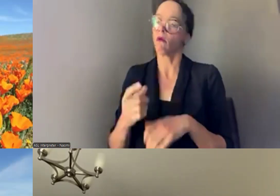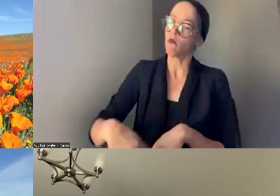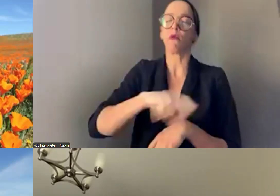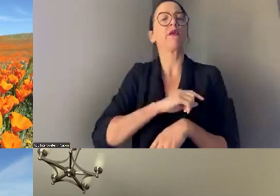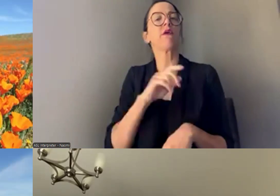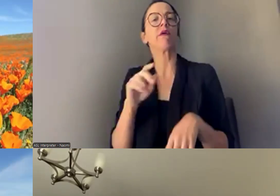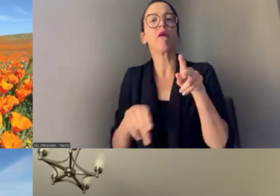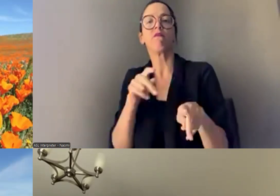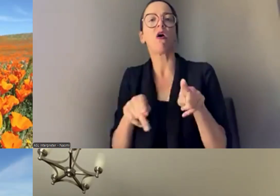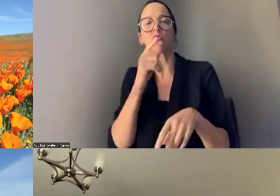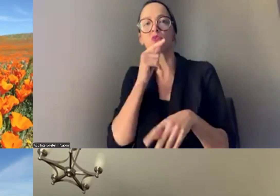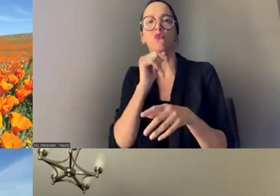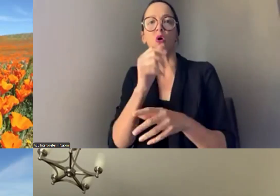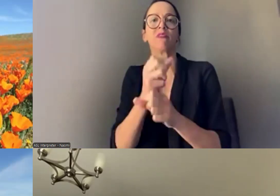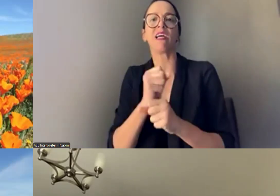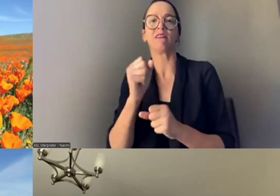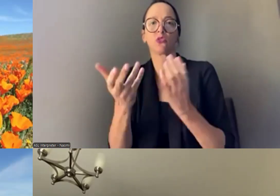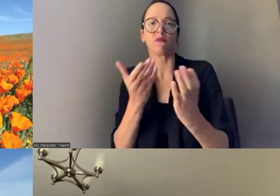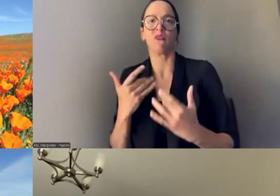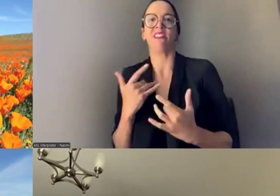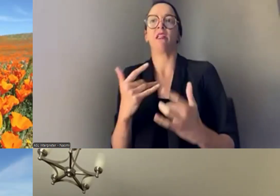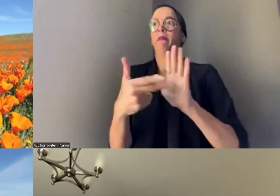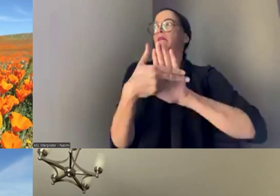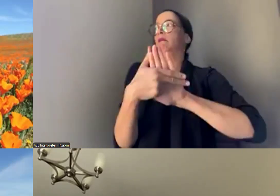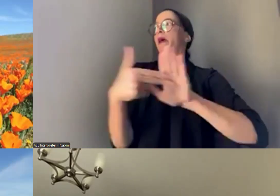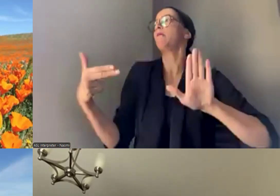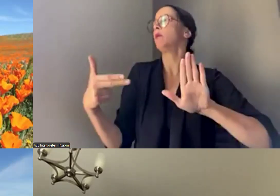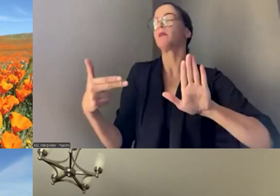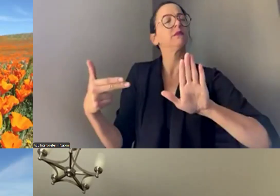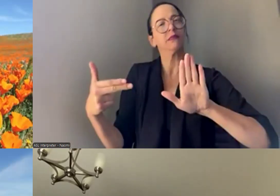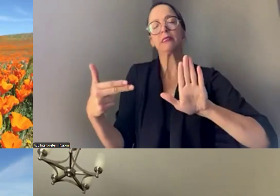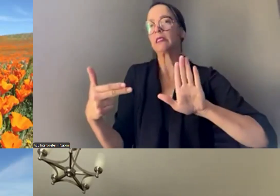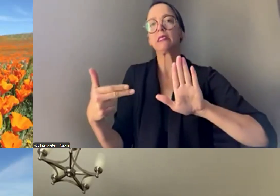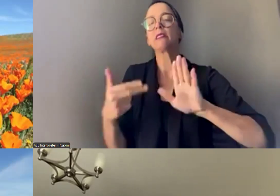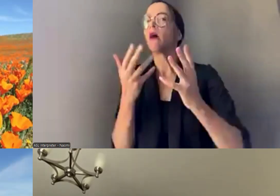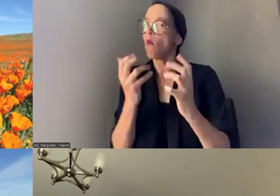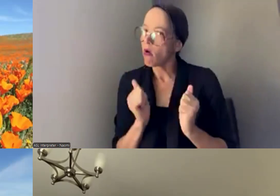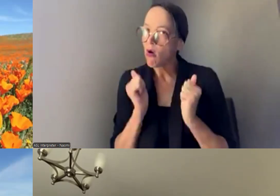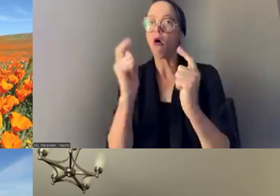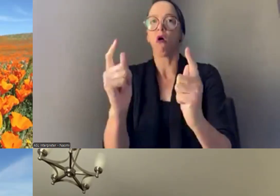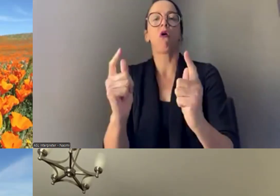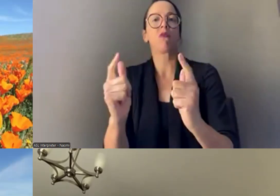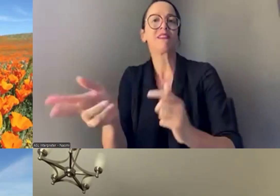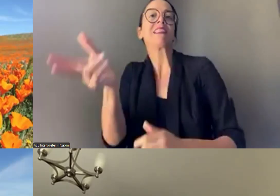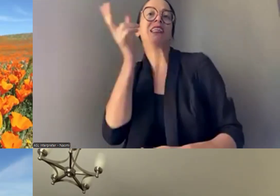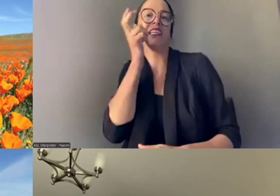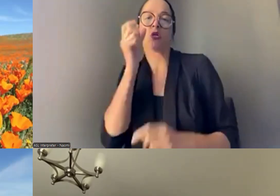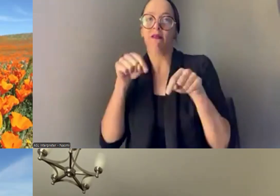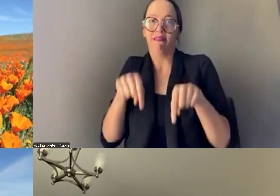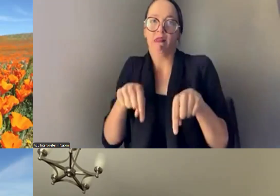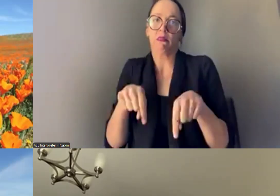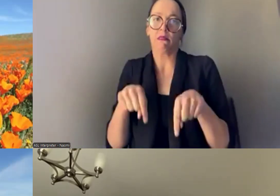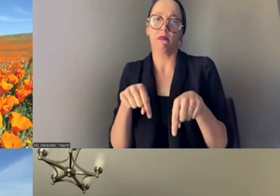have files. So I want everyone to hear this and really make the goal